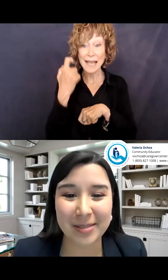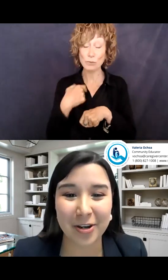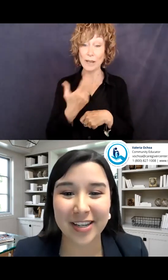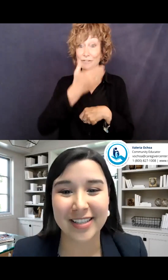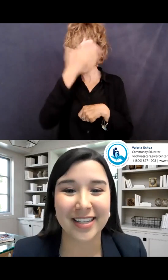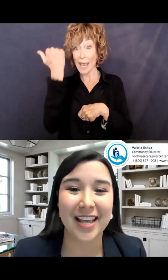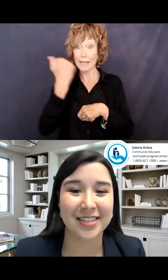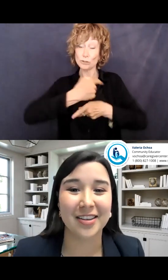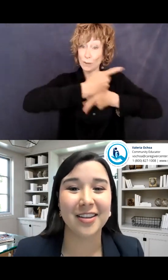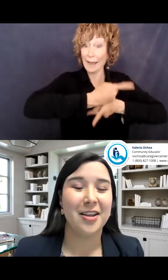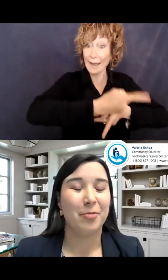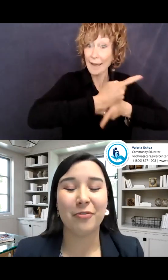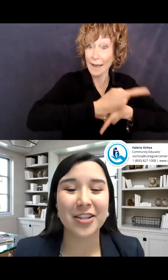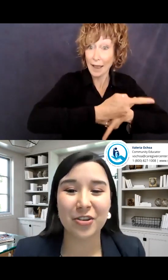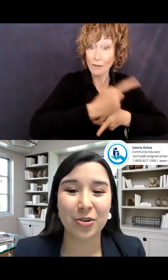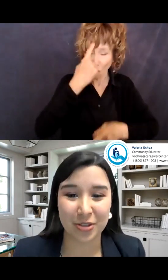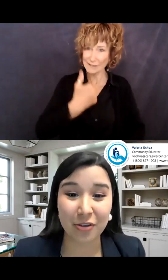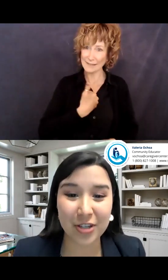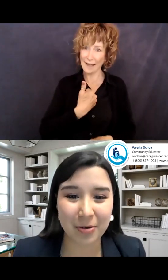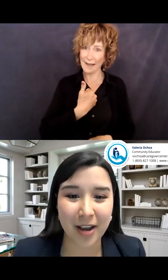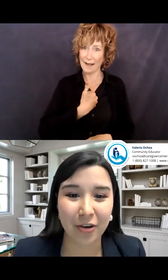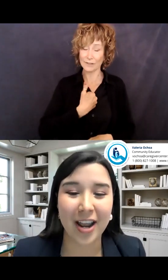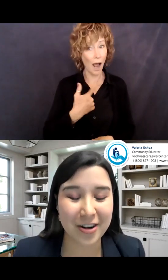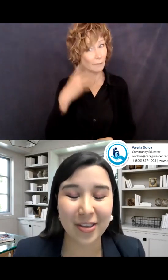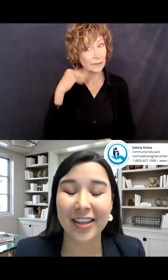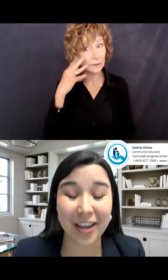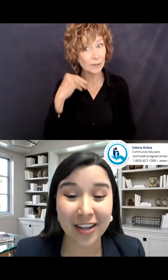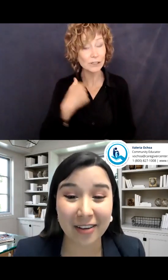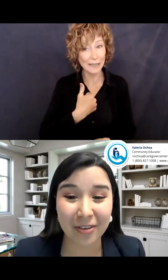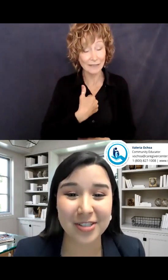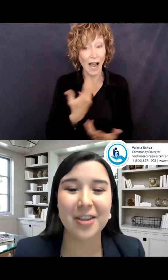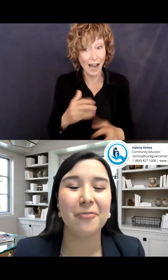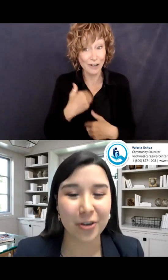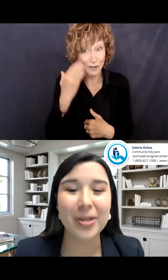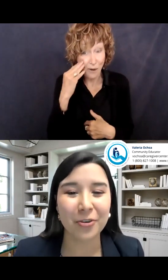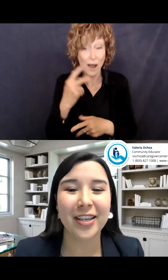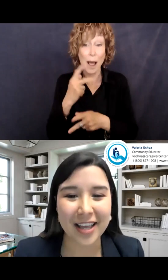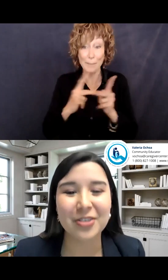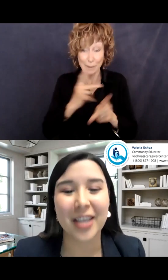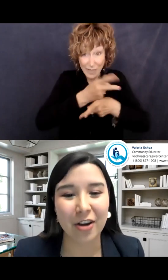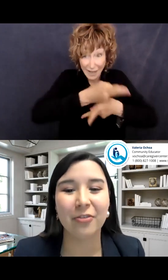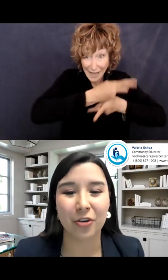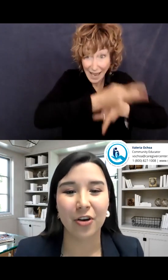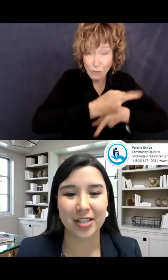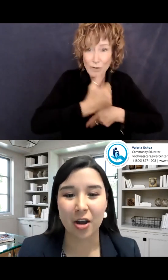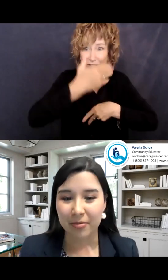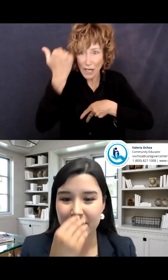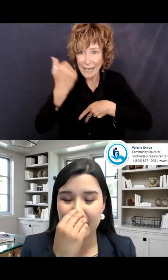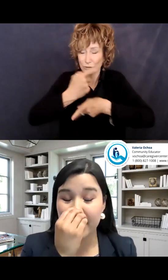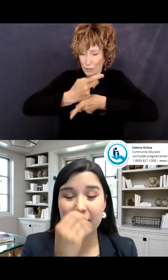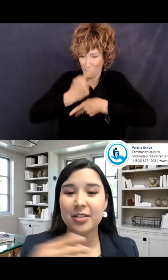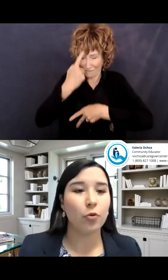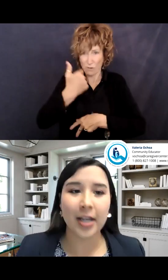personal experience, and as a professional service provider, I know that caregivers, we forget to care for